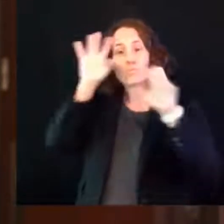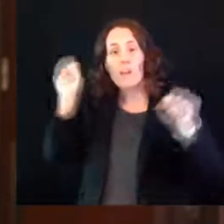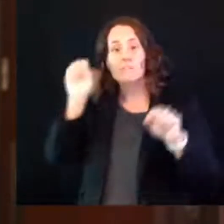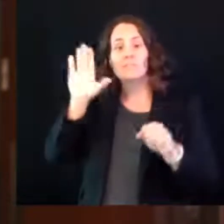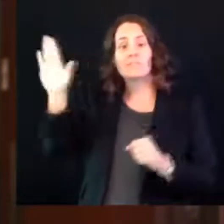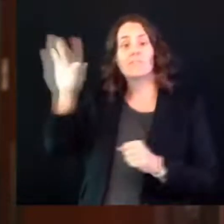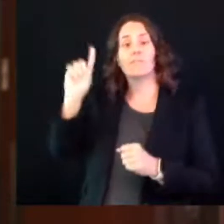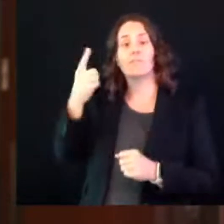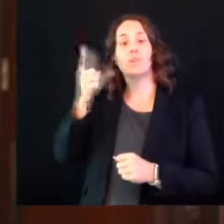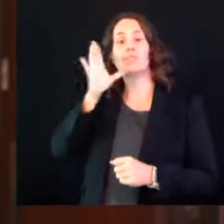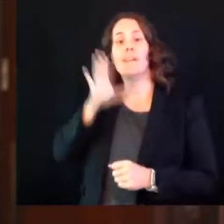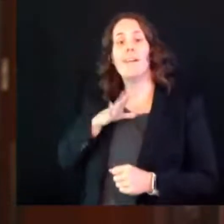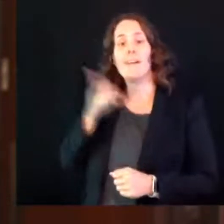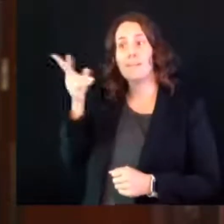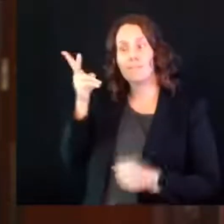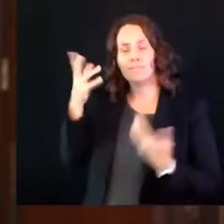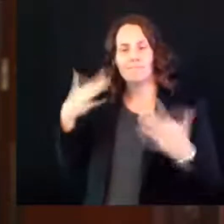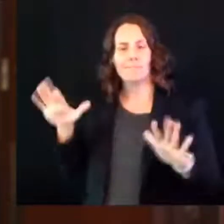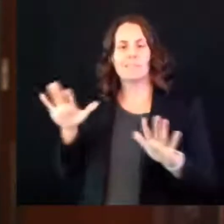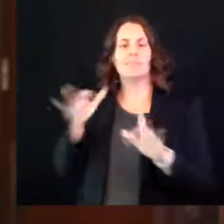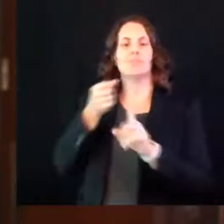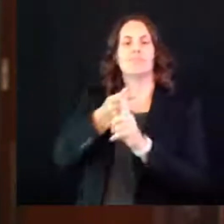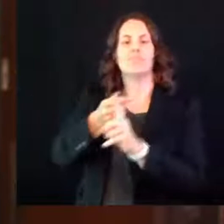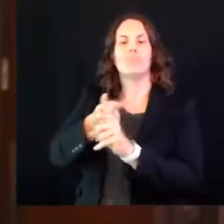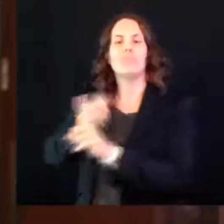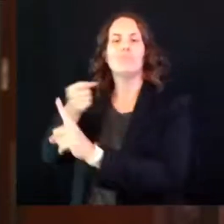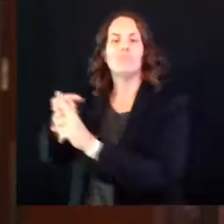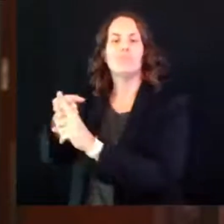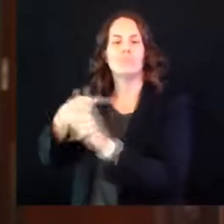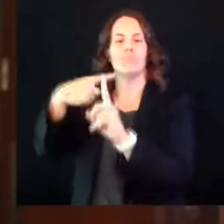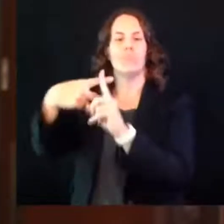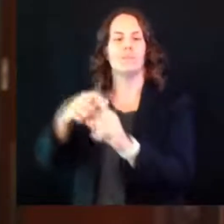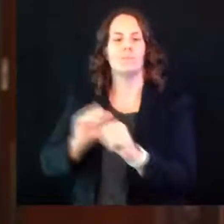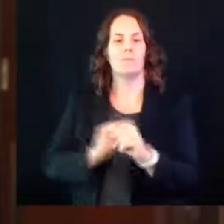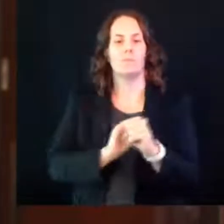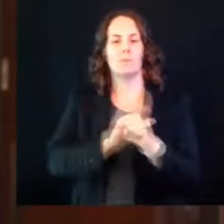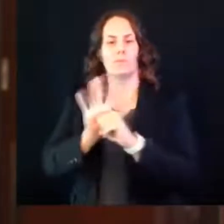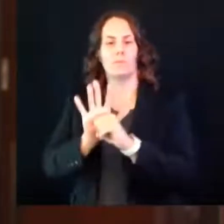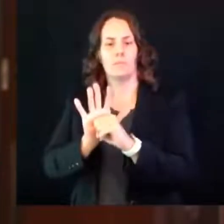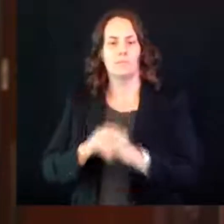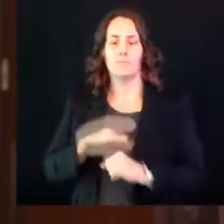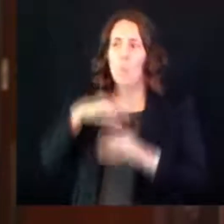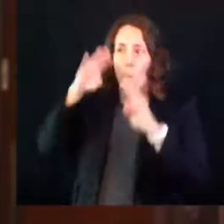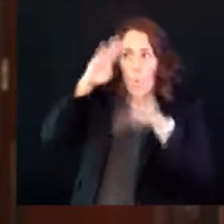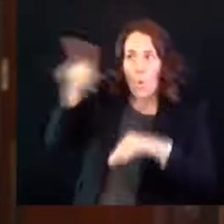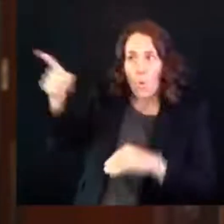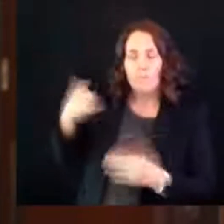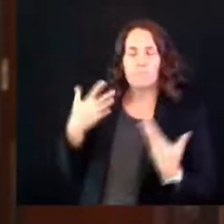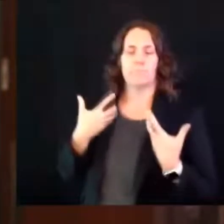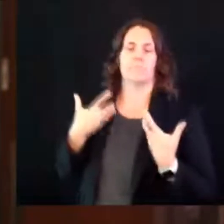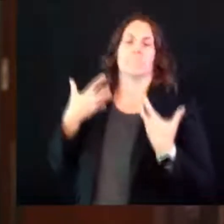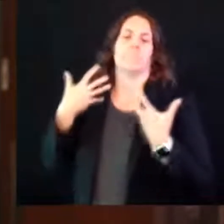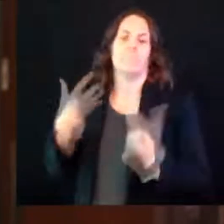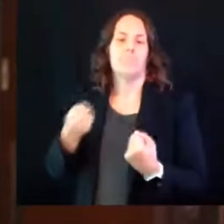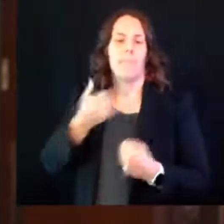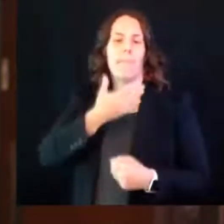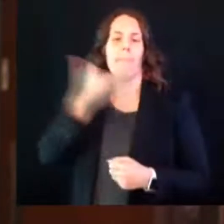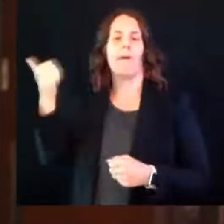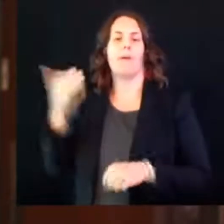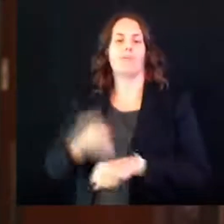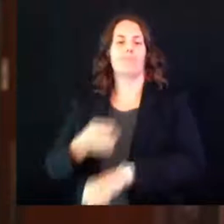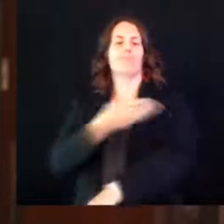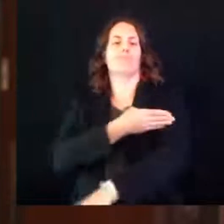Kathy and I send our wishes for a speedy, full recovery to all of them, our fellow Wisconsinites, and the hundreds of thousands more